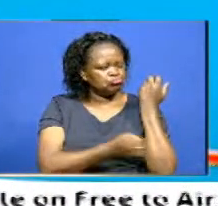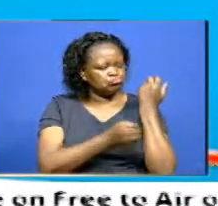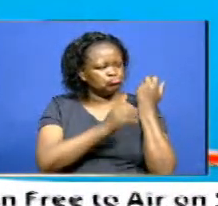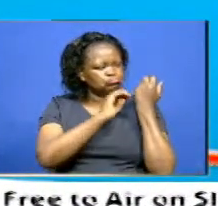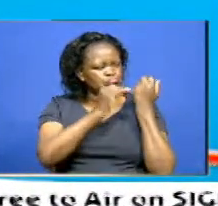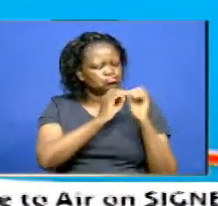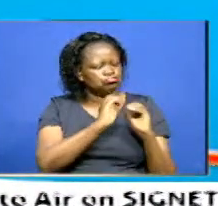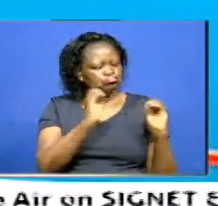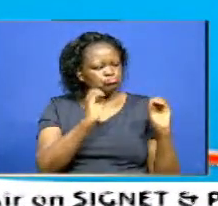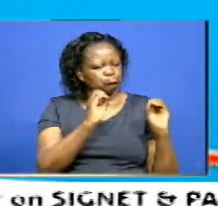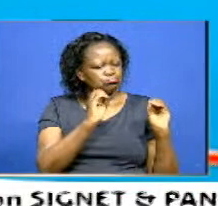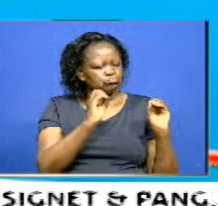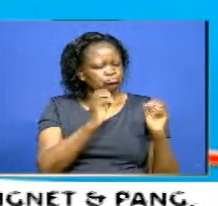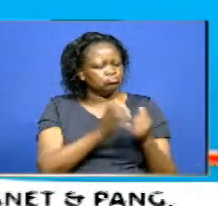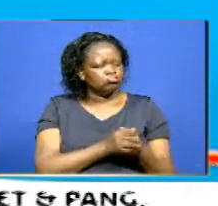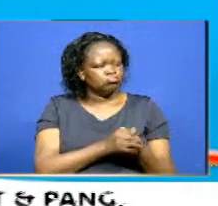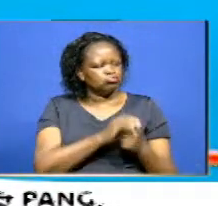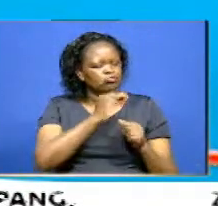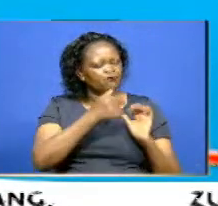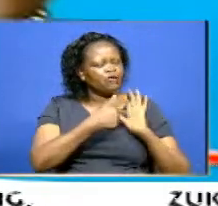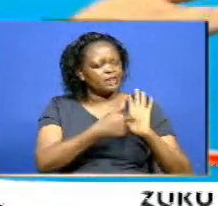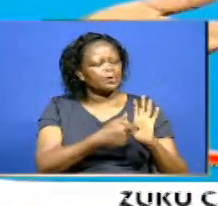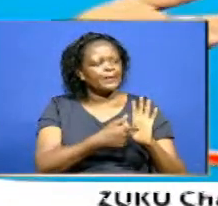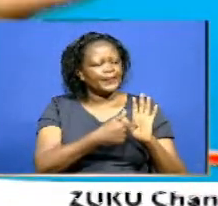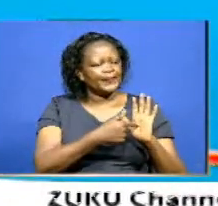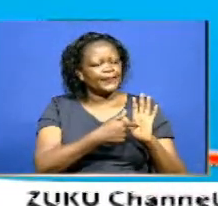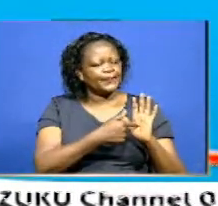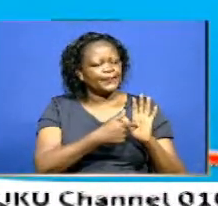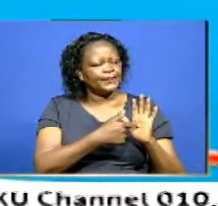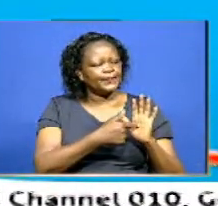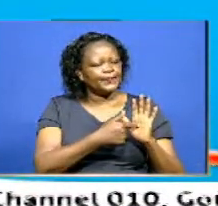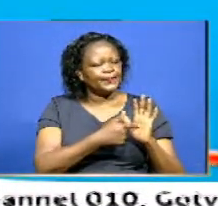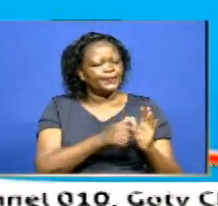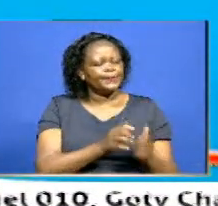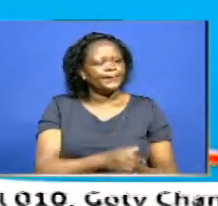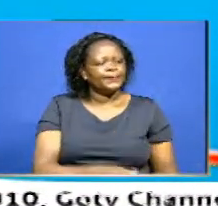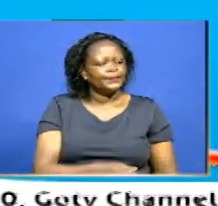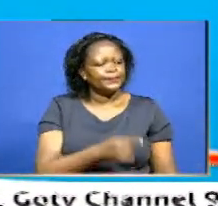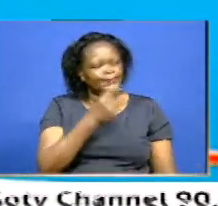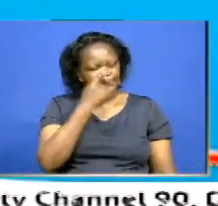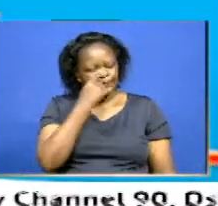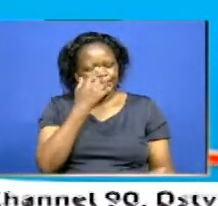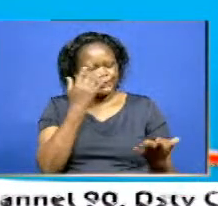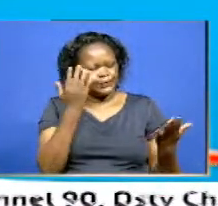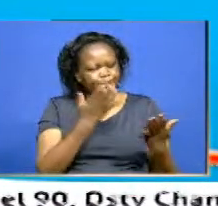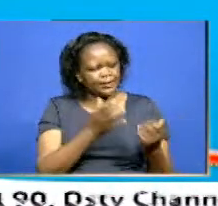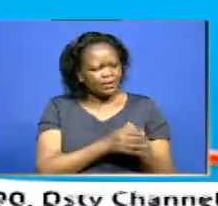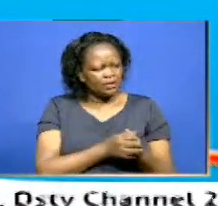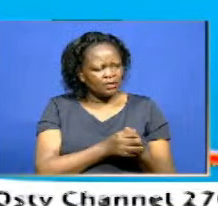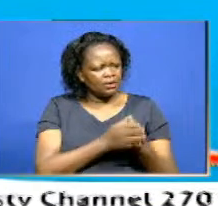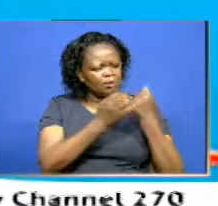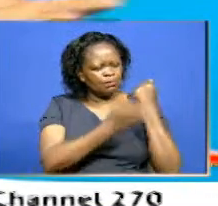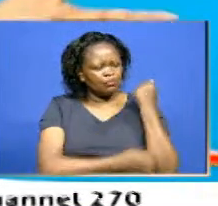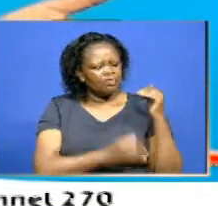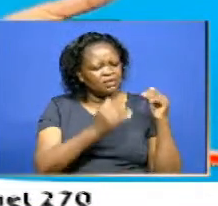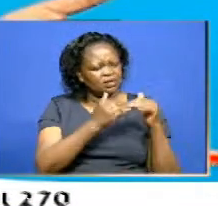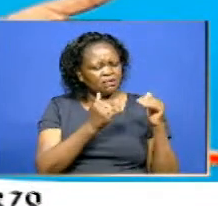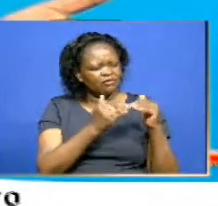have poorer counties, counties like, Turkana, where poverty levels, are above the national average at